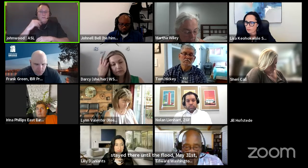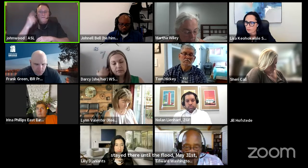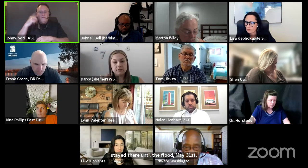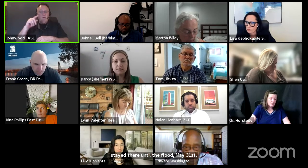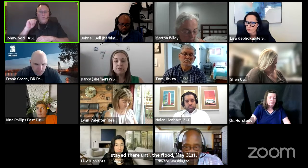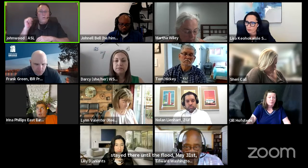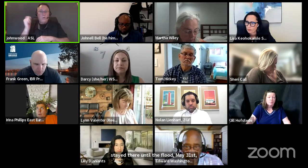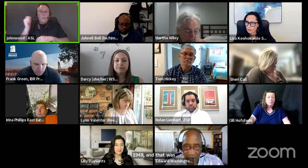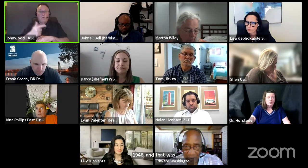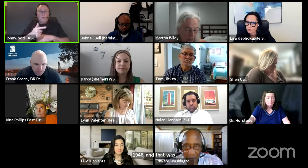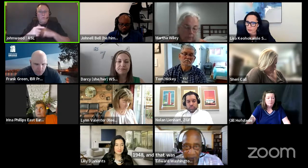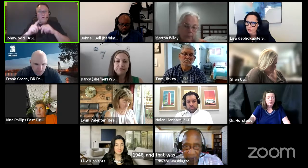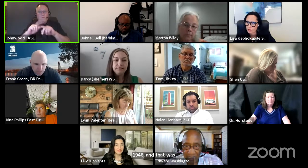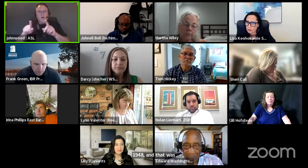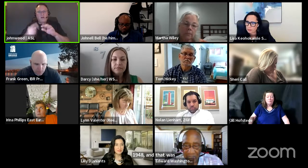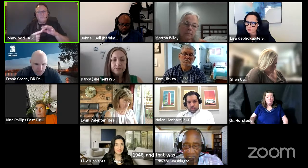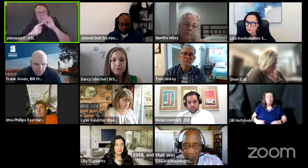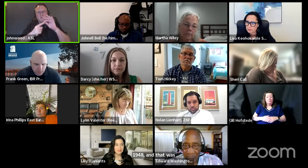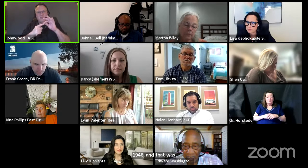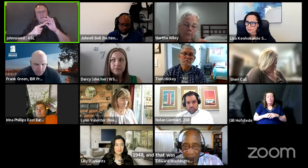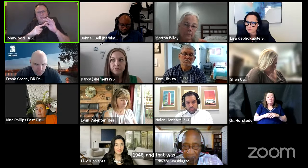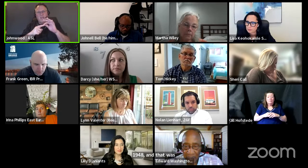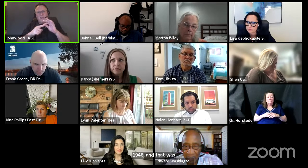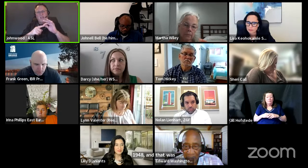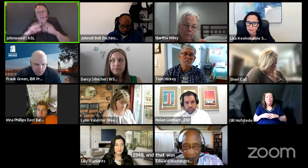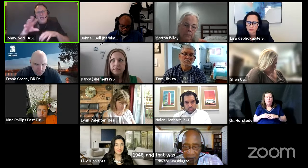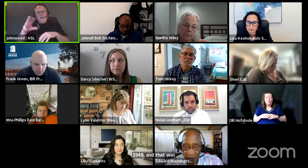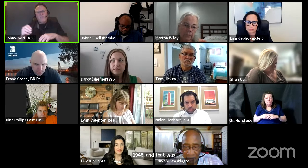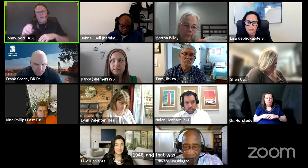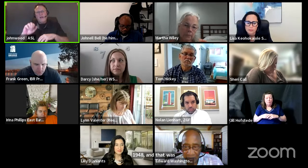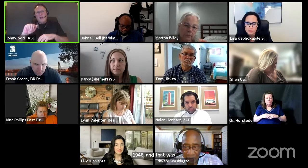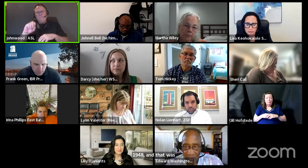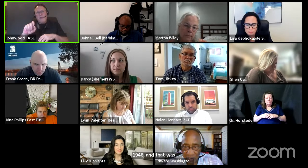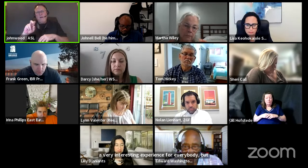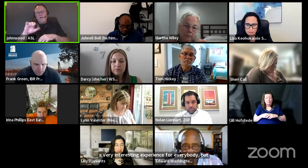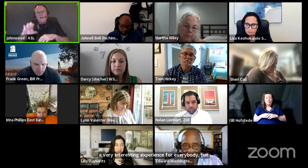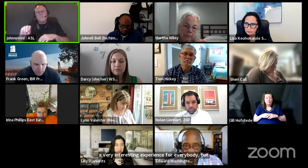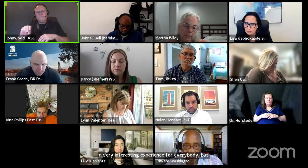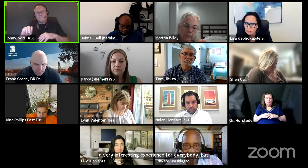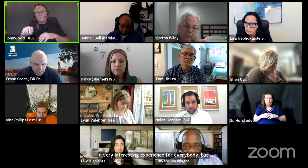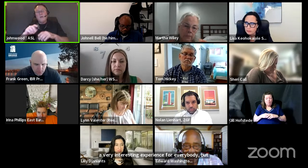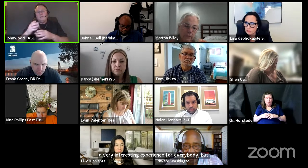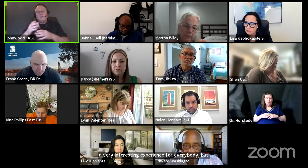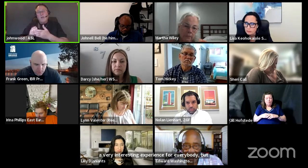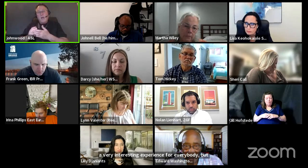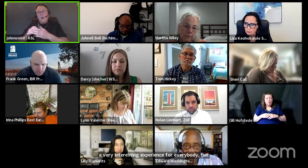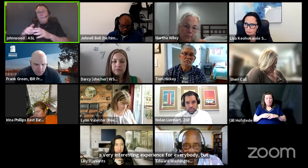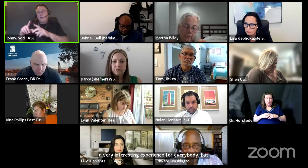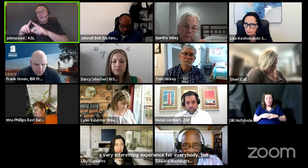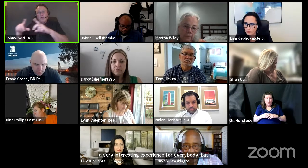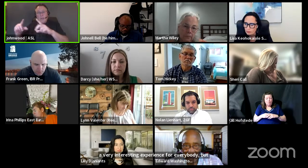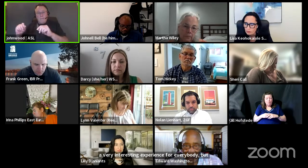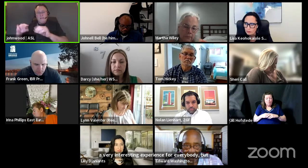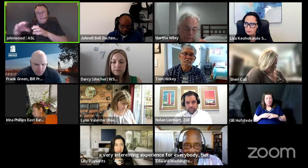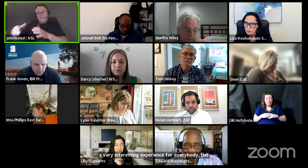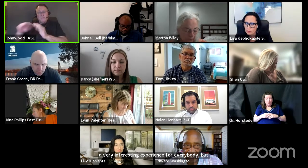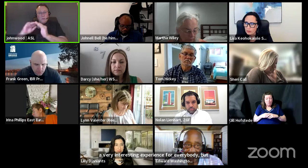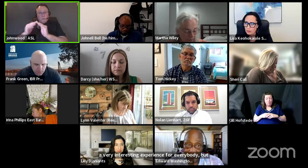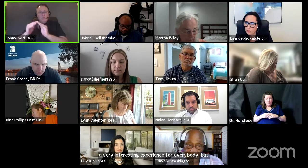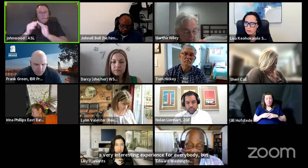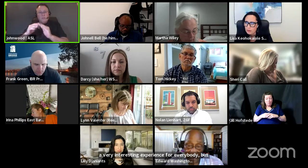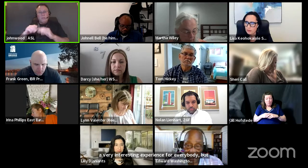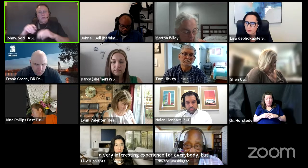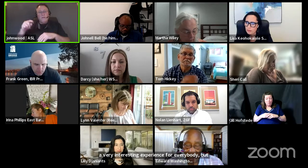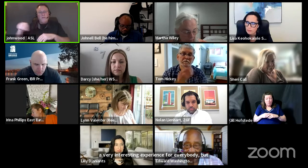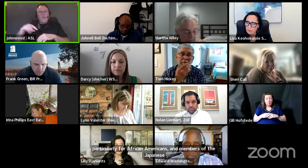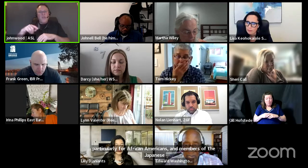everybody, but particularly for African Americans and members of the Japanese community, the Japanese had